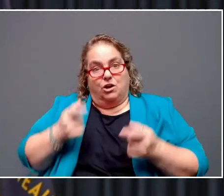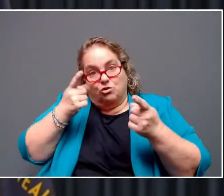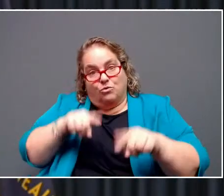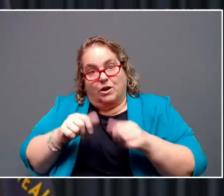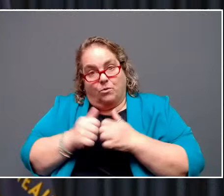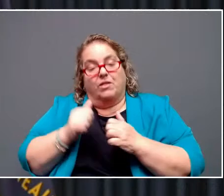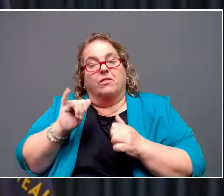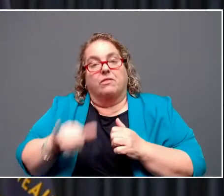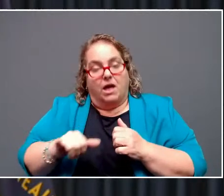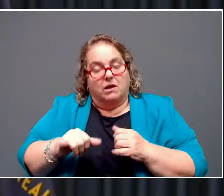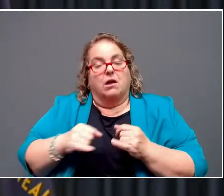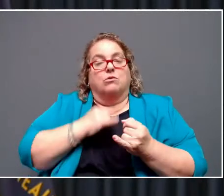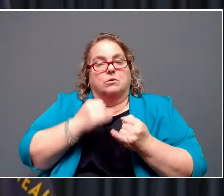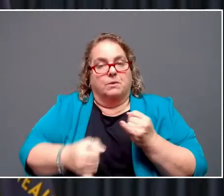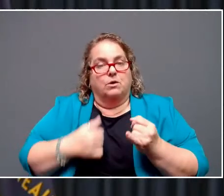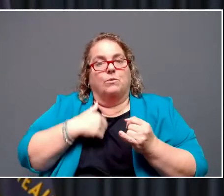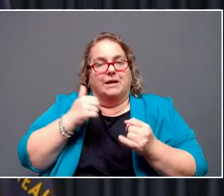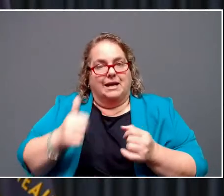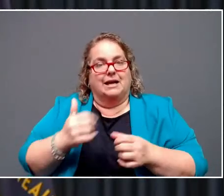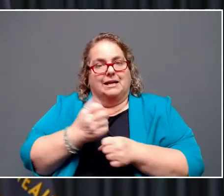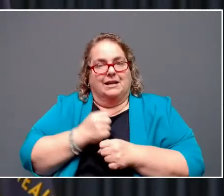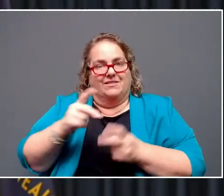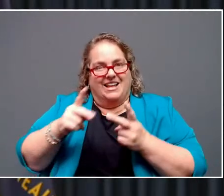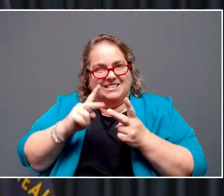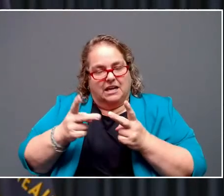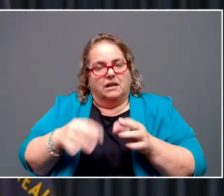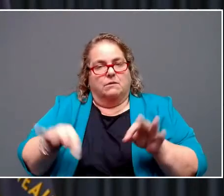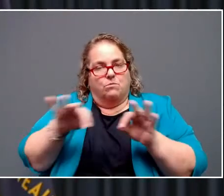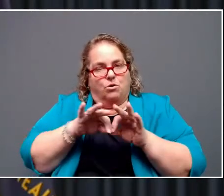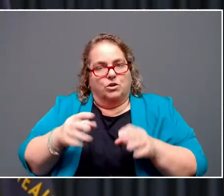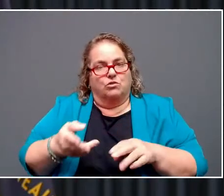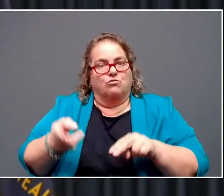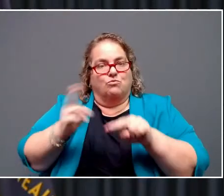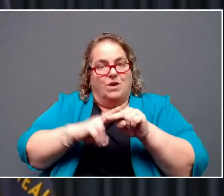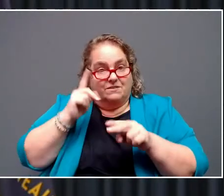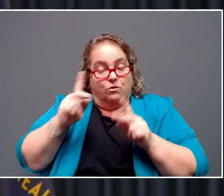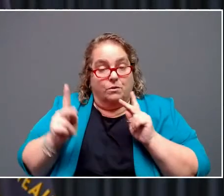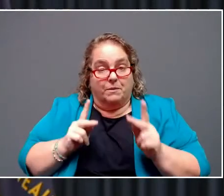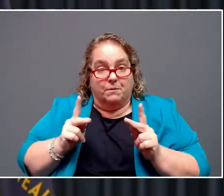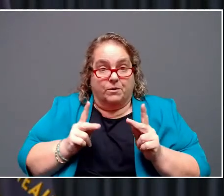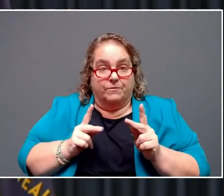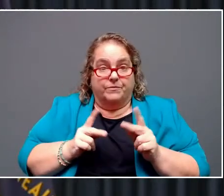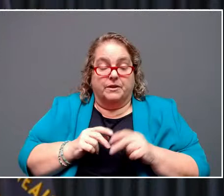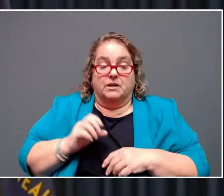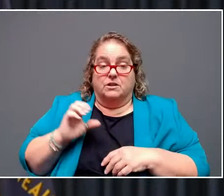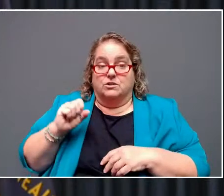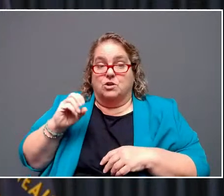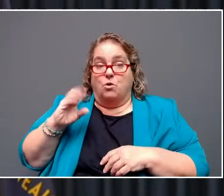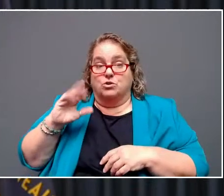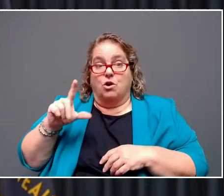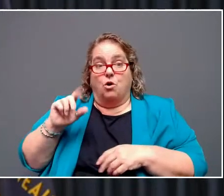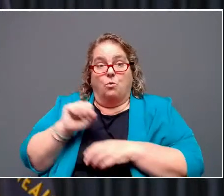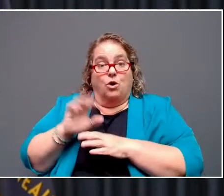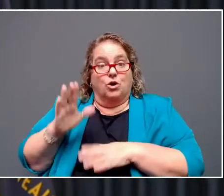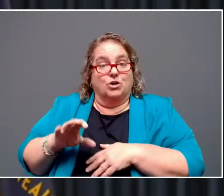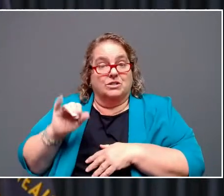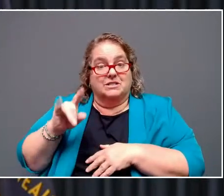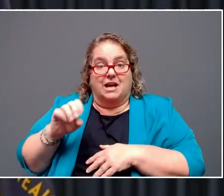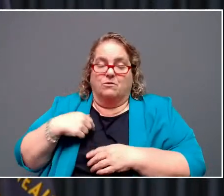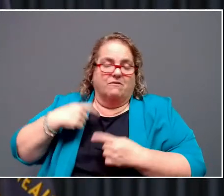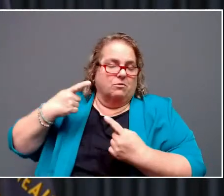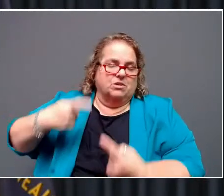we can secure that second important raise for folks. On the social worker side itself, we've been struggling